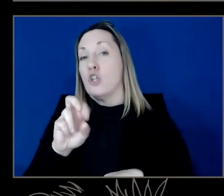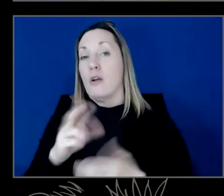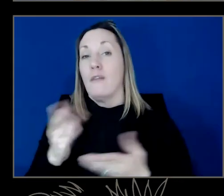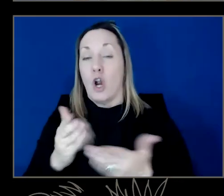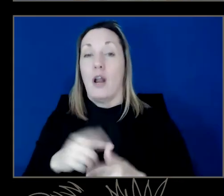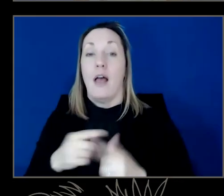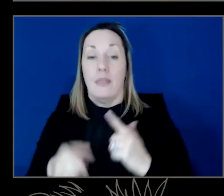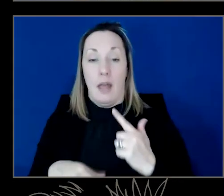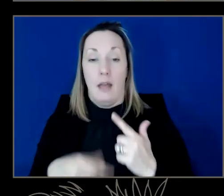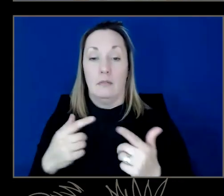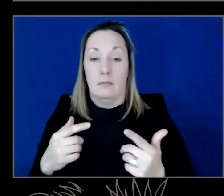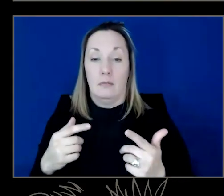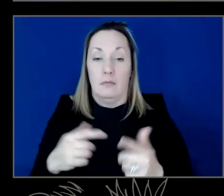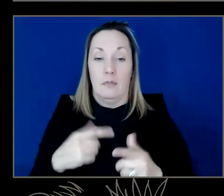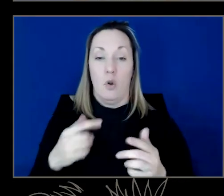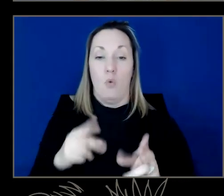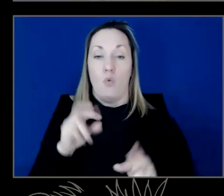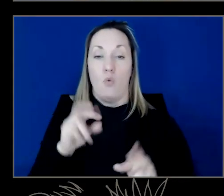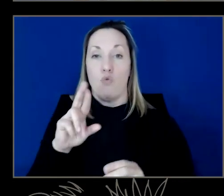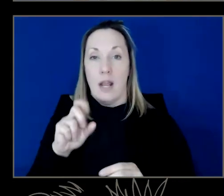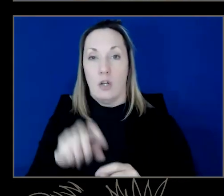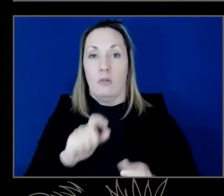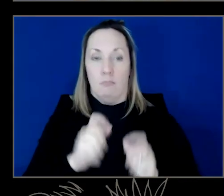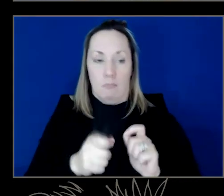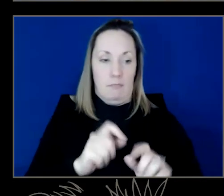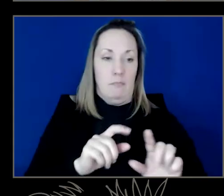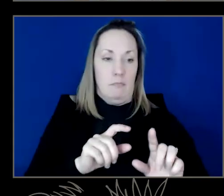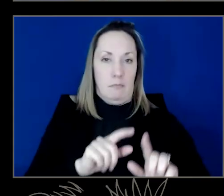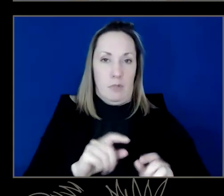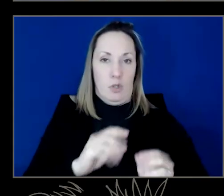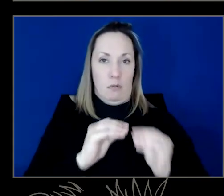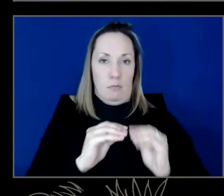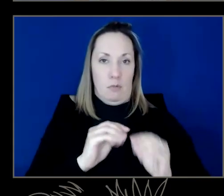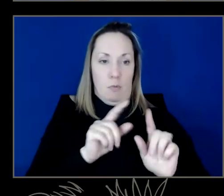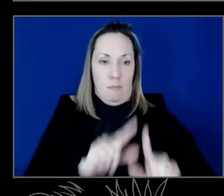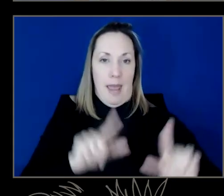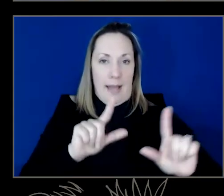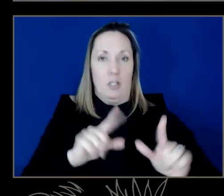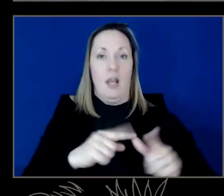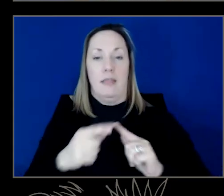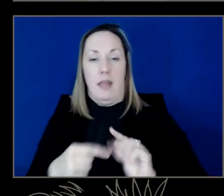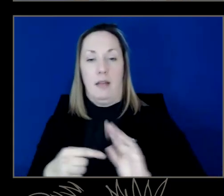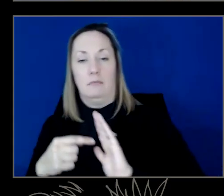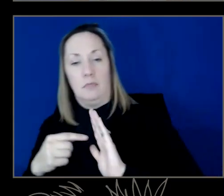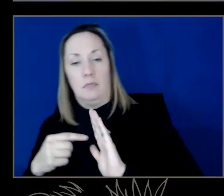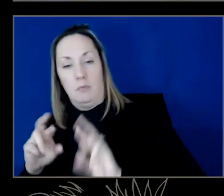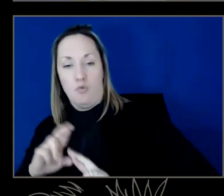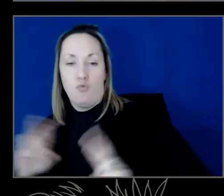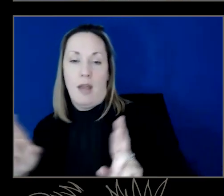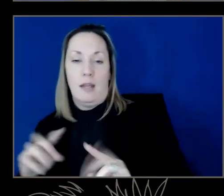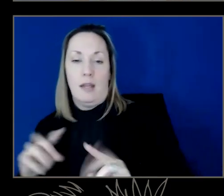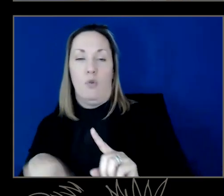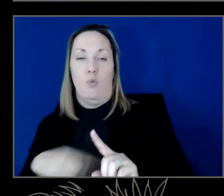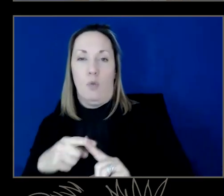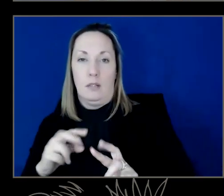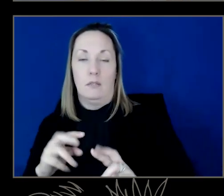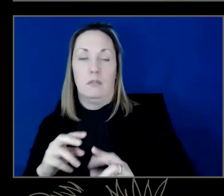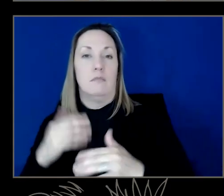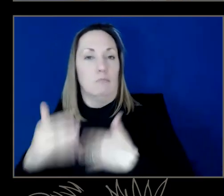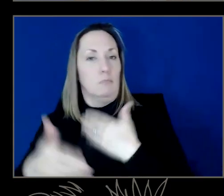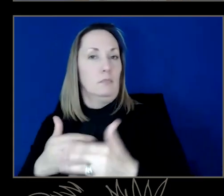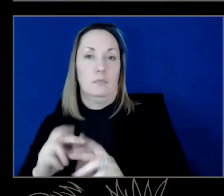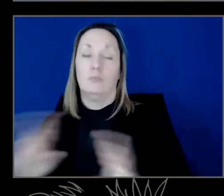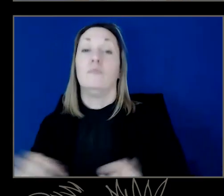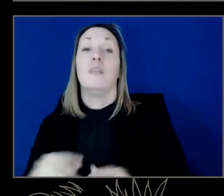will push the data down whenever it happens to be ready. So on the one hand, it's kind of the best of all worlds. I would caution you, use it